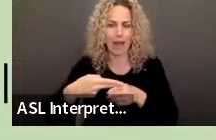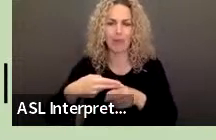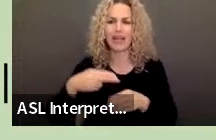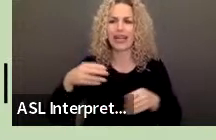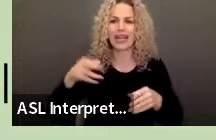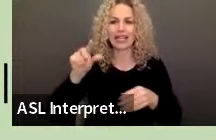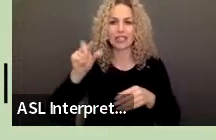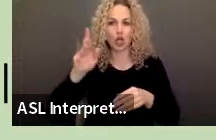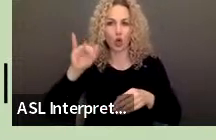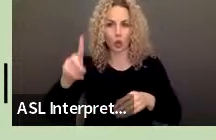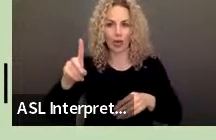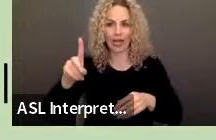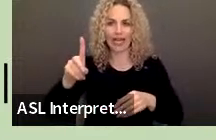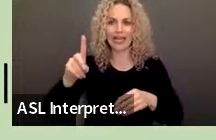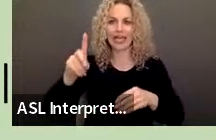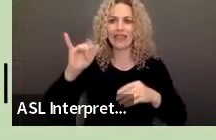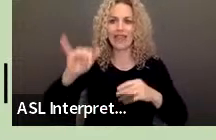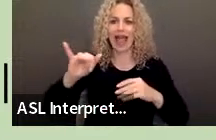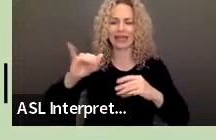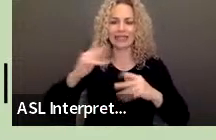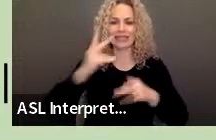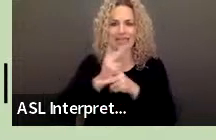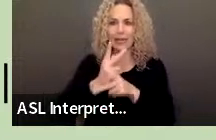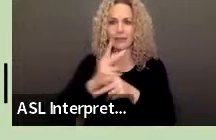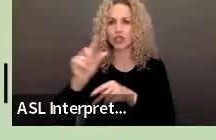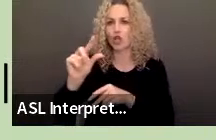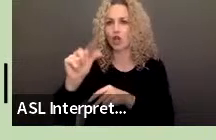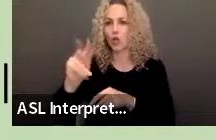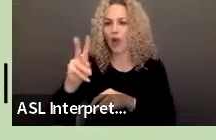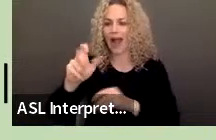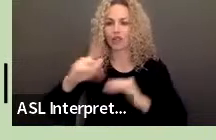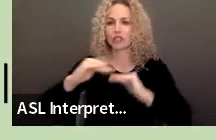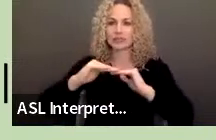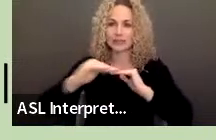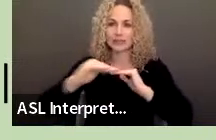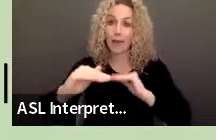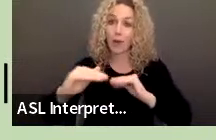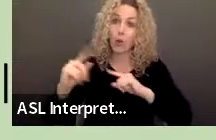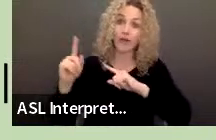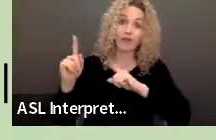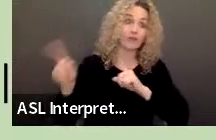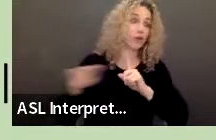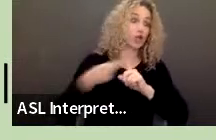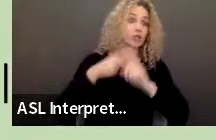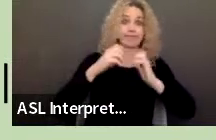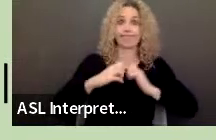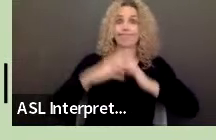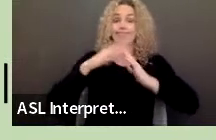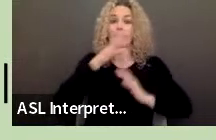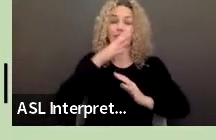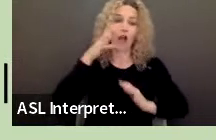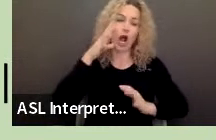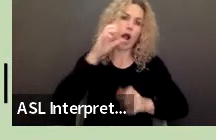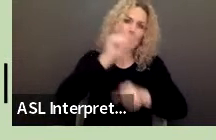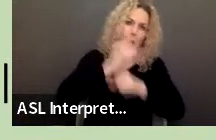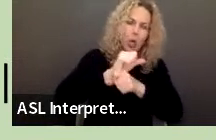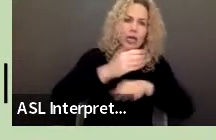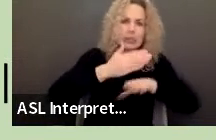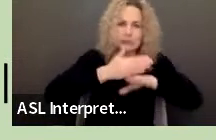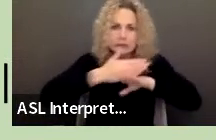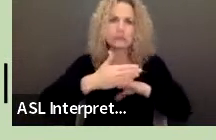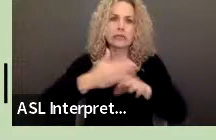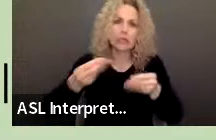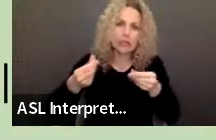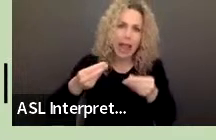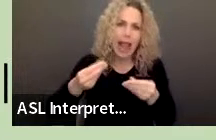that stabilizes gravel. When we first came to our farm and began to work the land and get an idea of